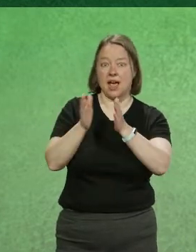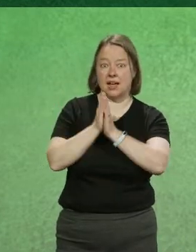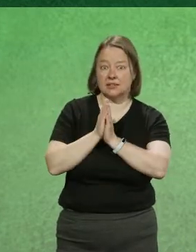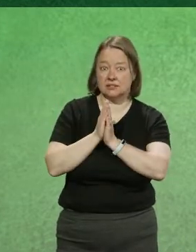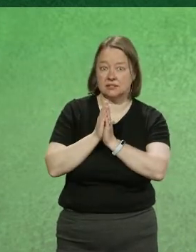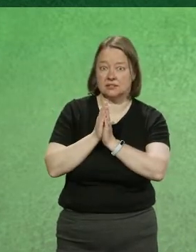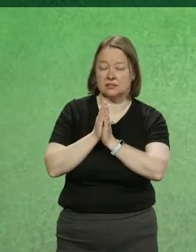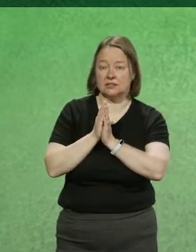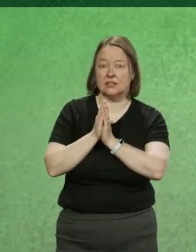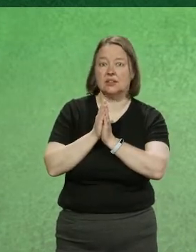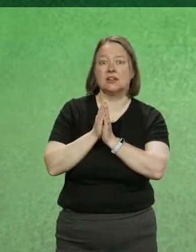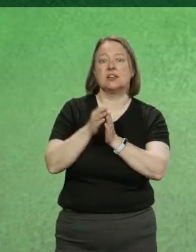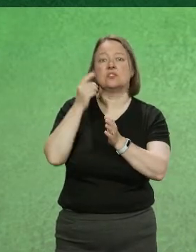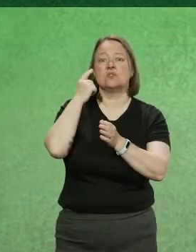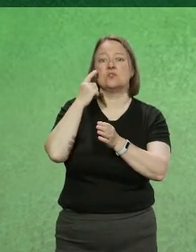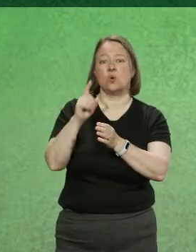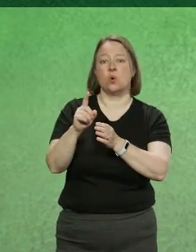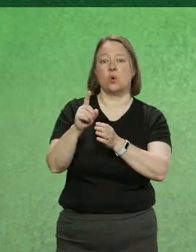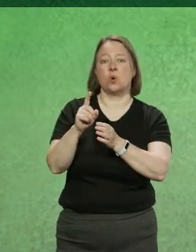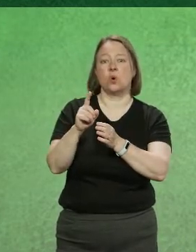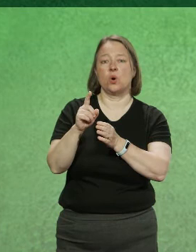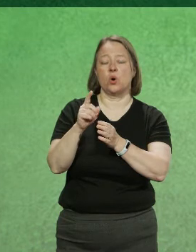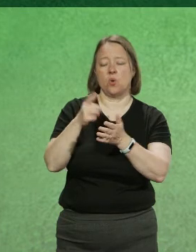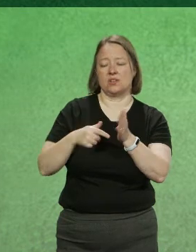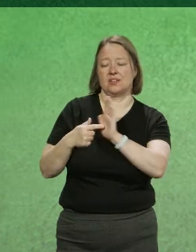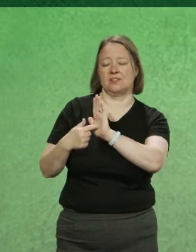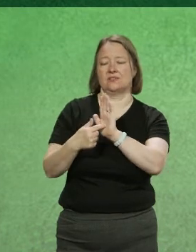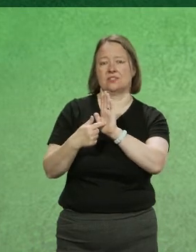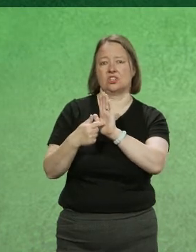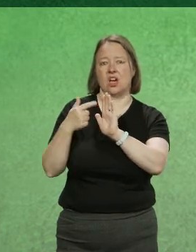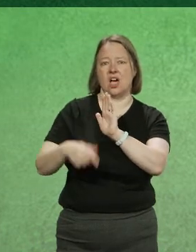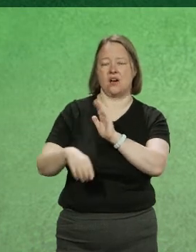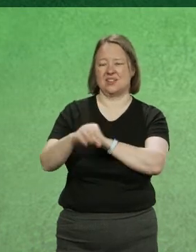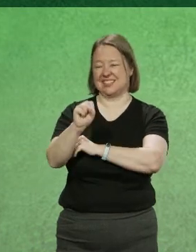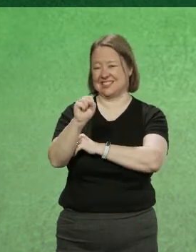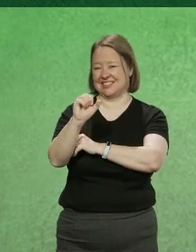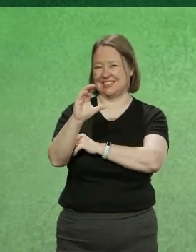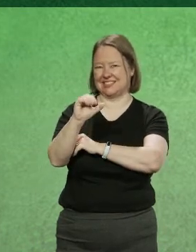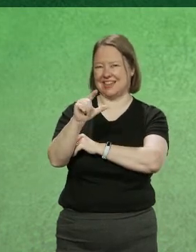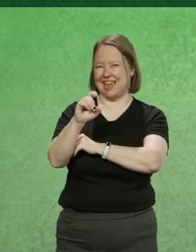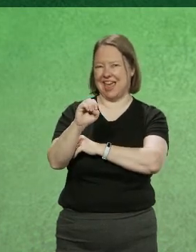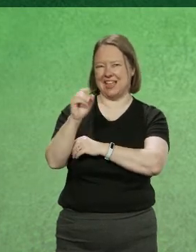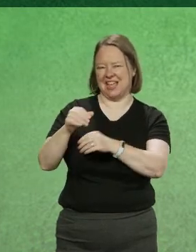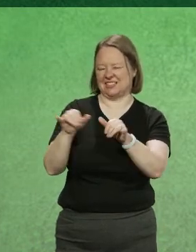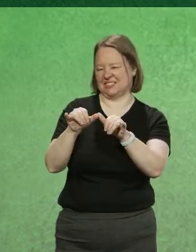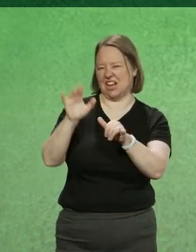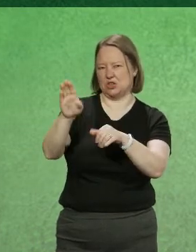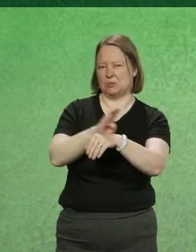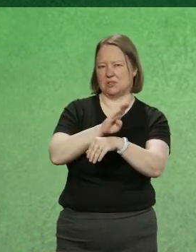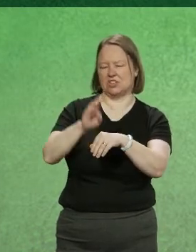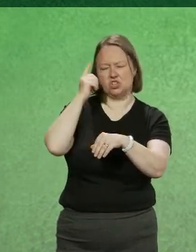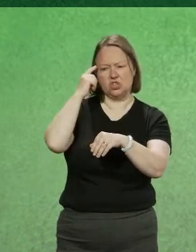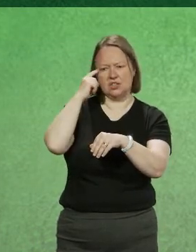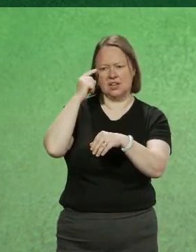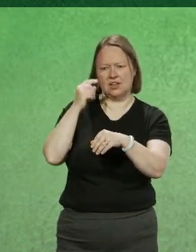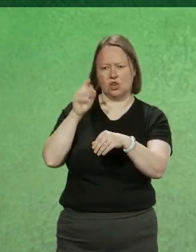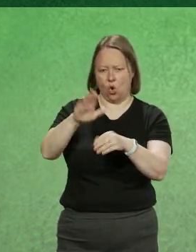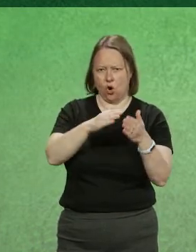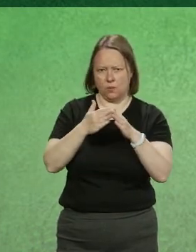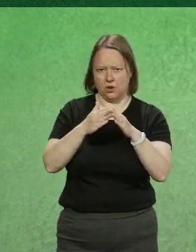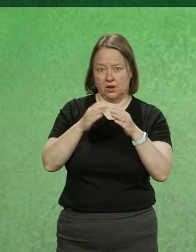is, in terms of the future of scaling your business, are you thinking of beyond your